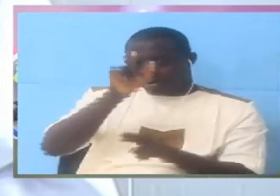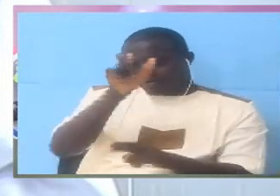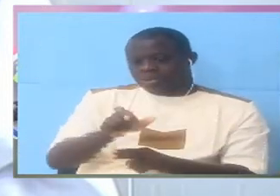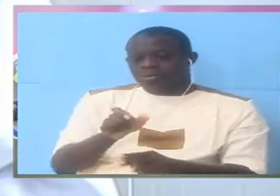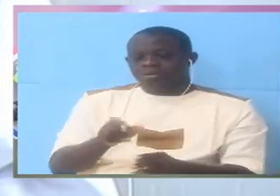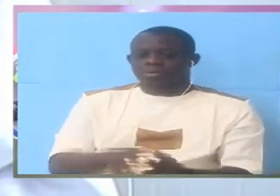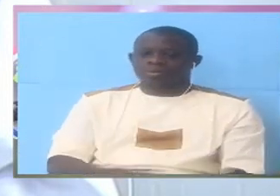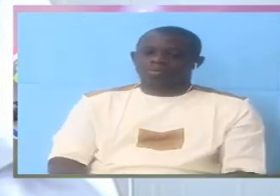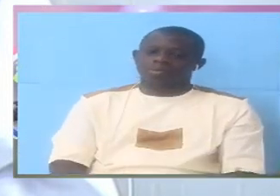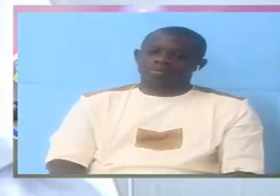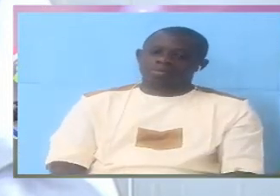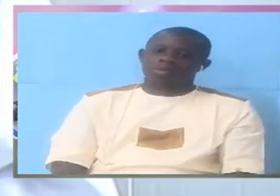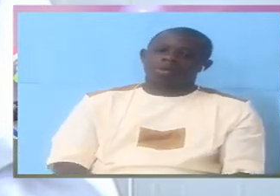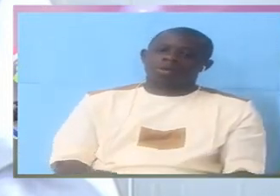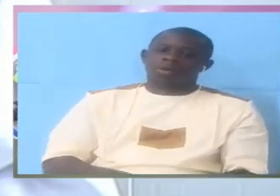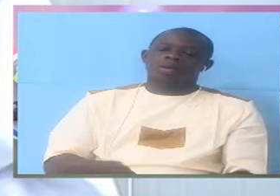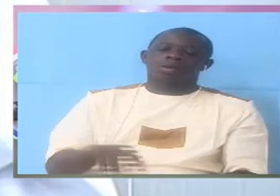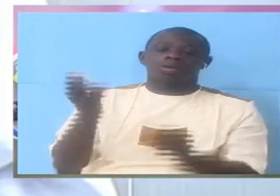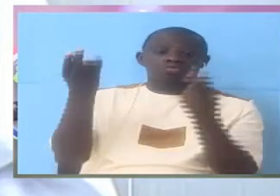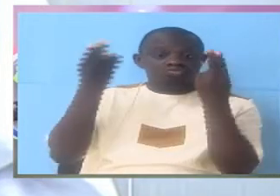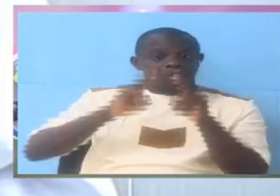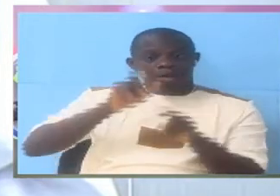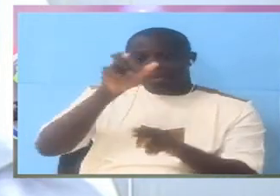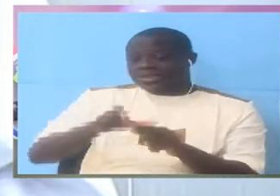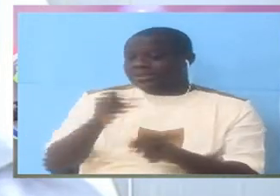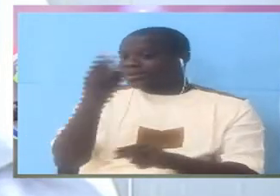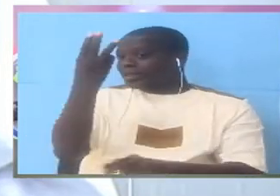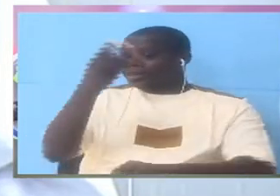Cancel. 3 times.